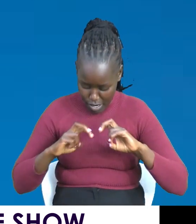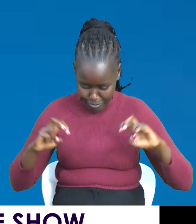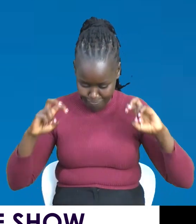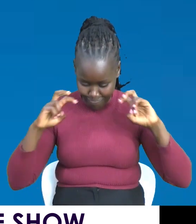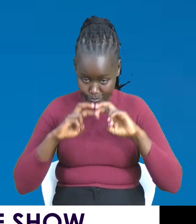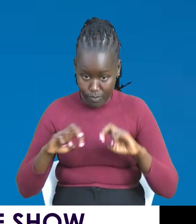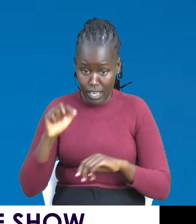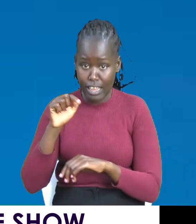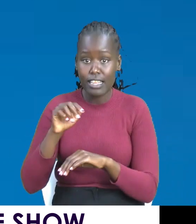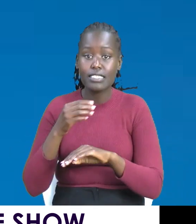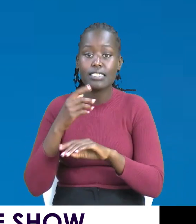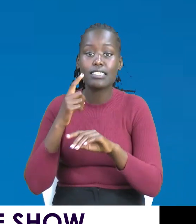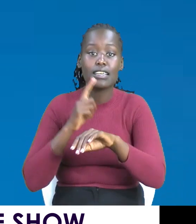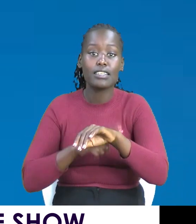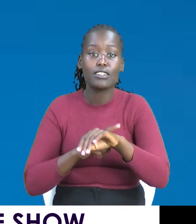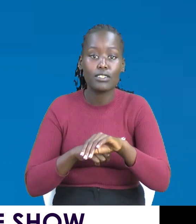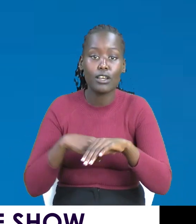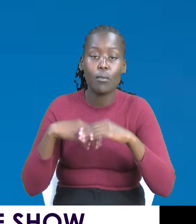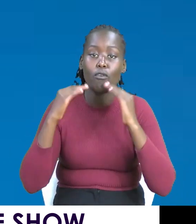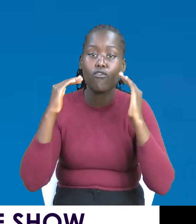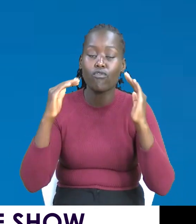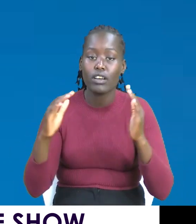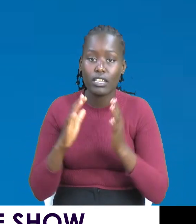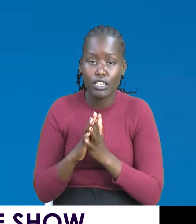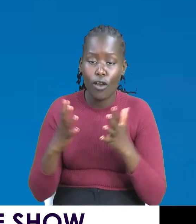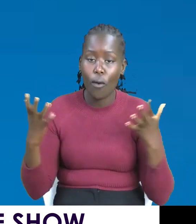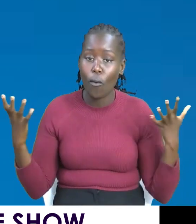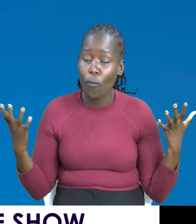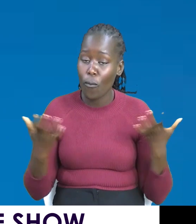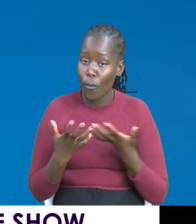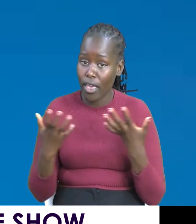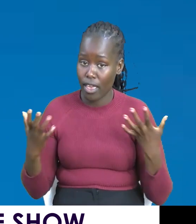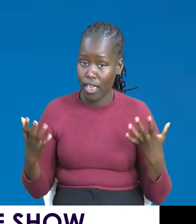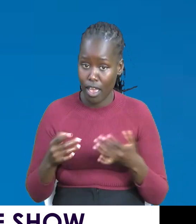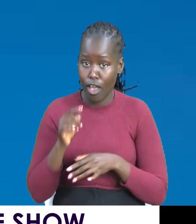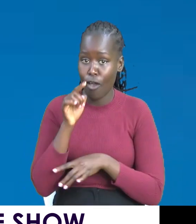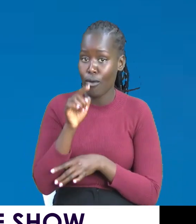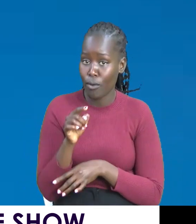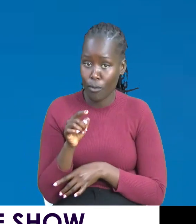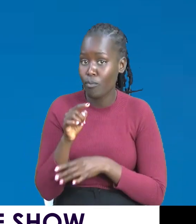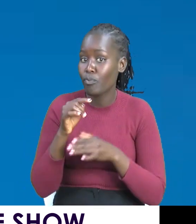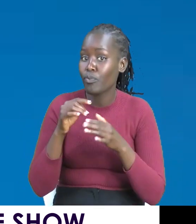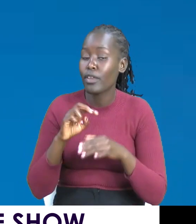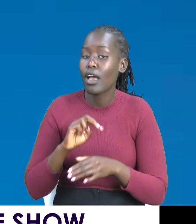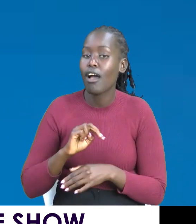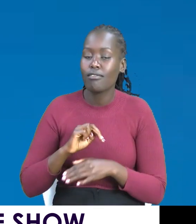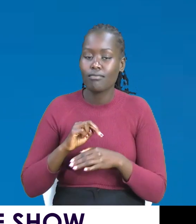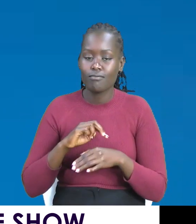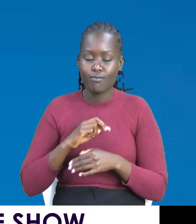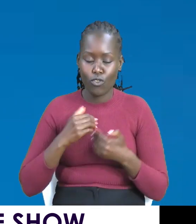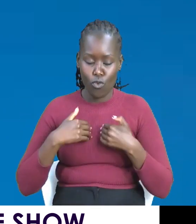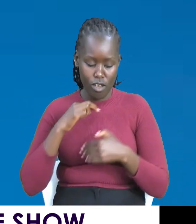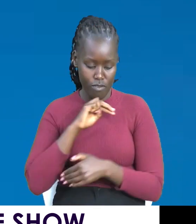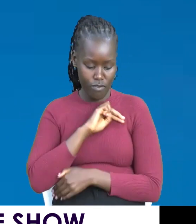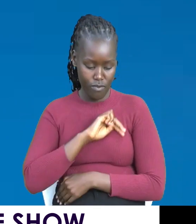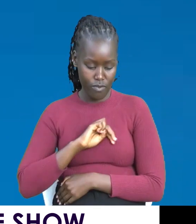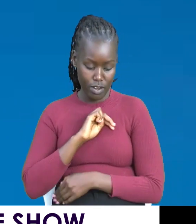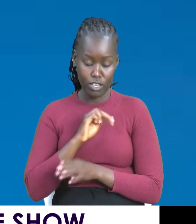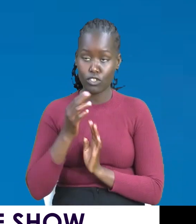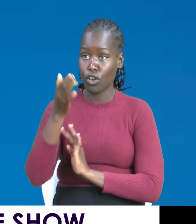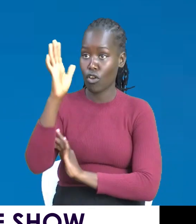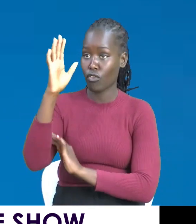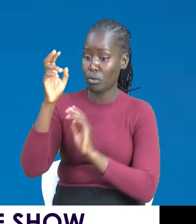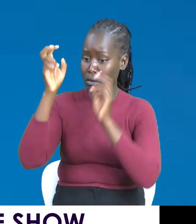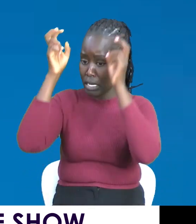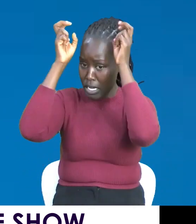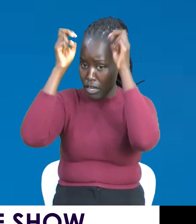is a time of great dispensation where you are bearing the nature of God. So evil will